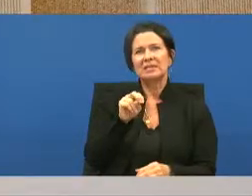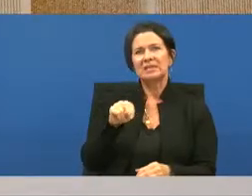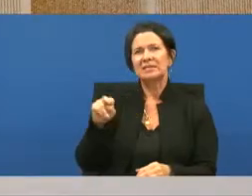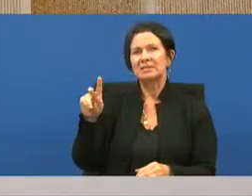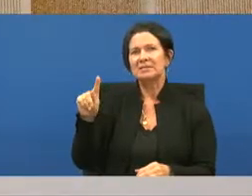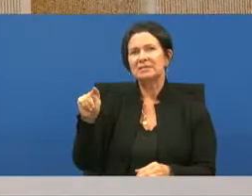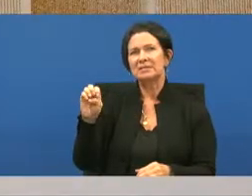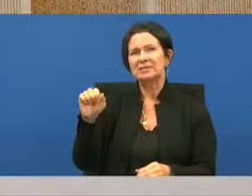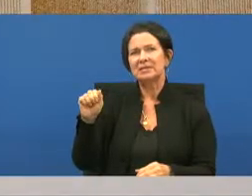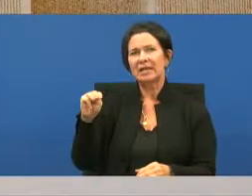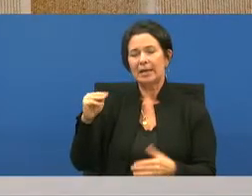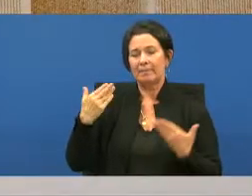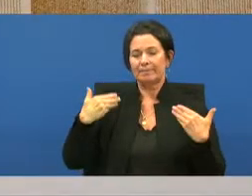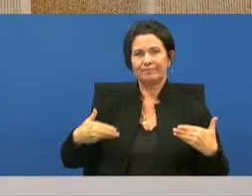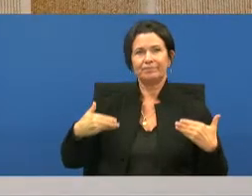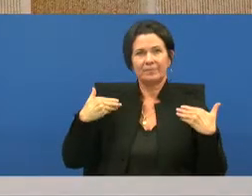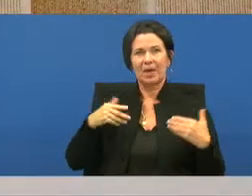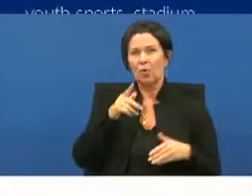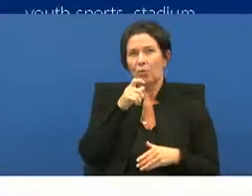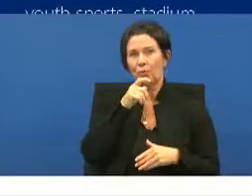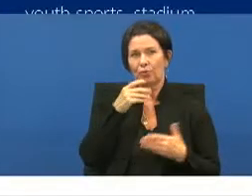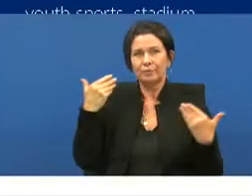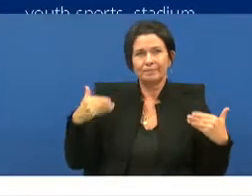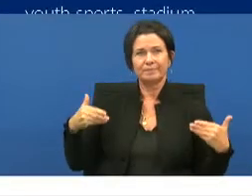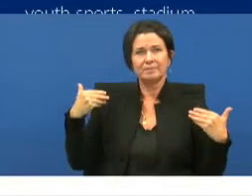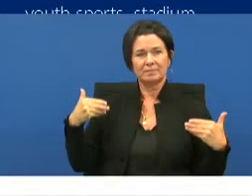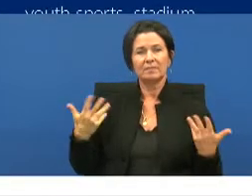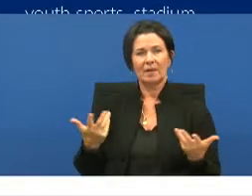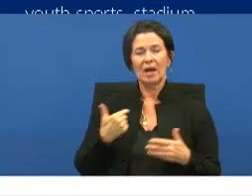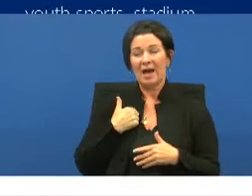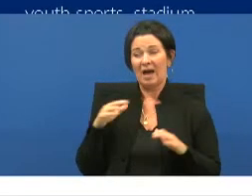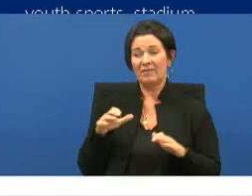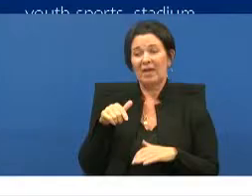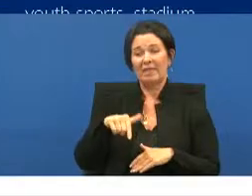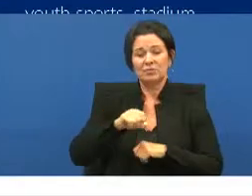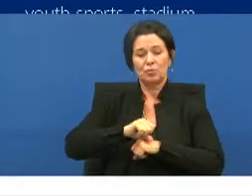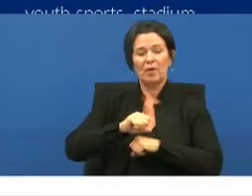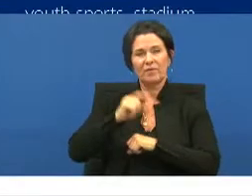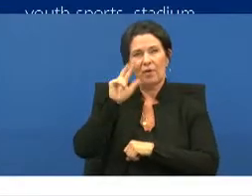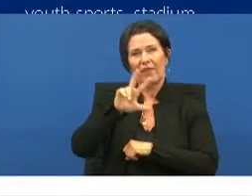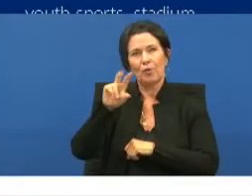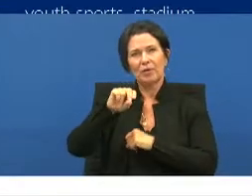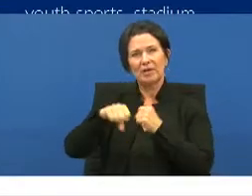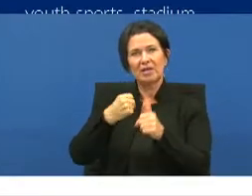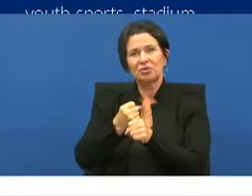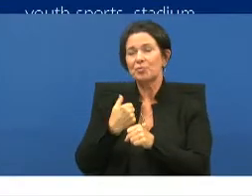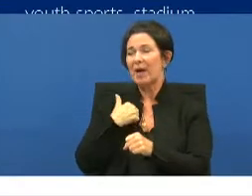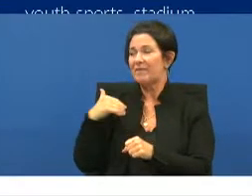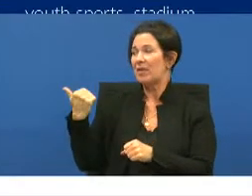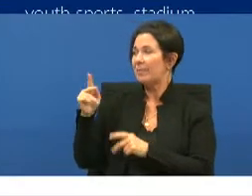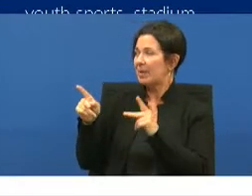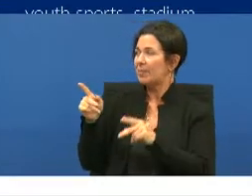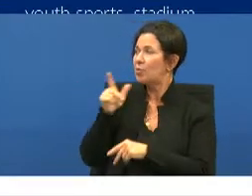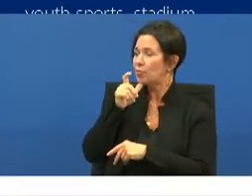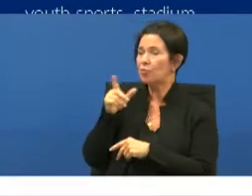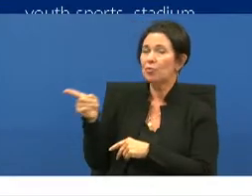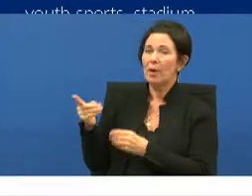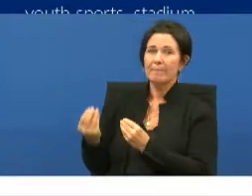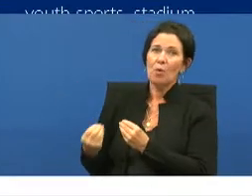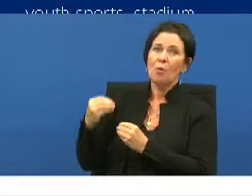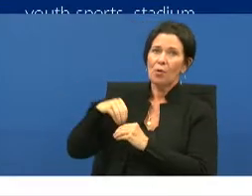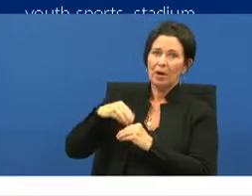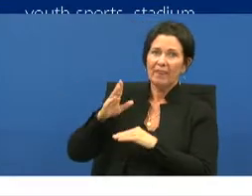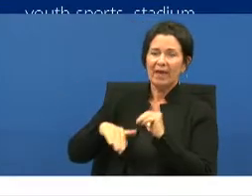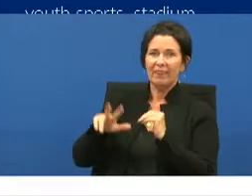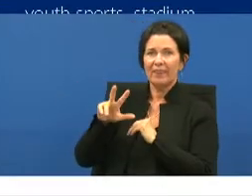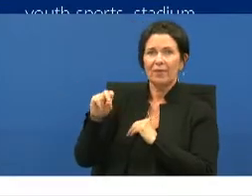are. So I have been doing this for 30 years. We have other leadership in our firm that have been doing this for 30 plus years, and we are the